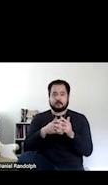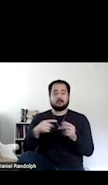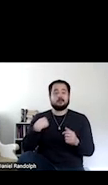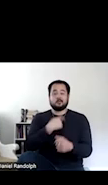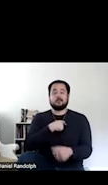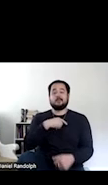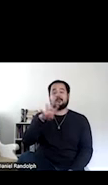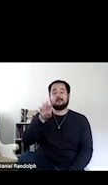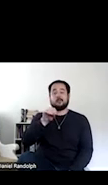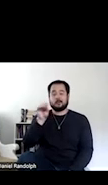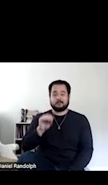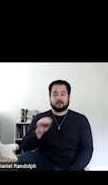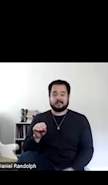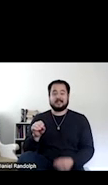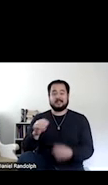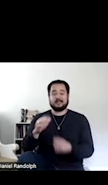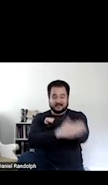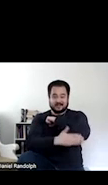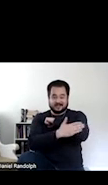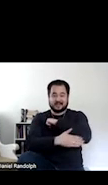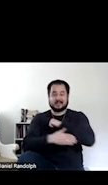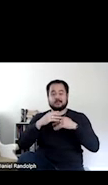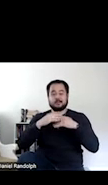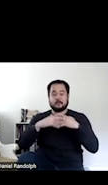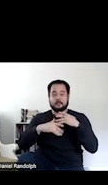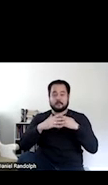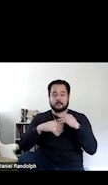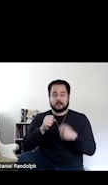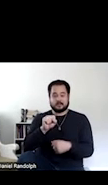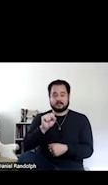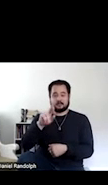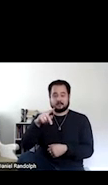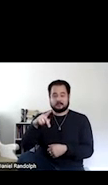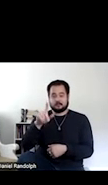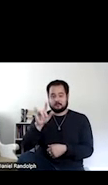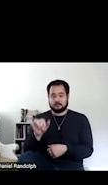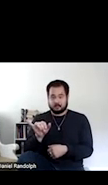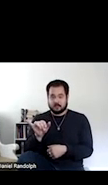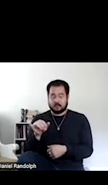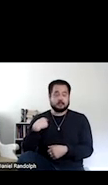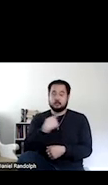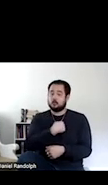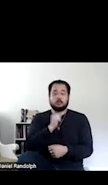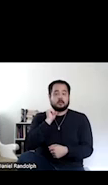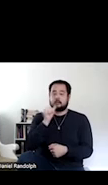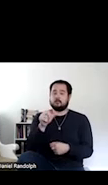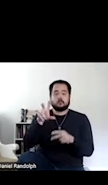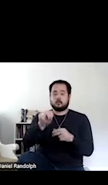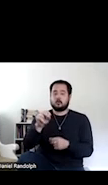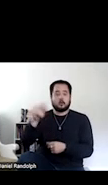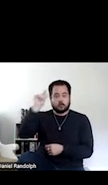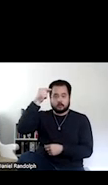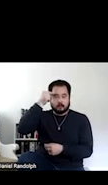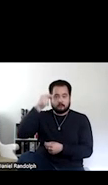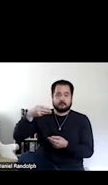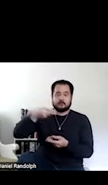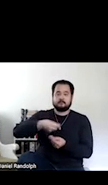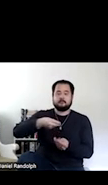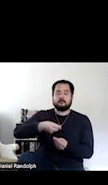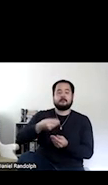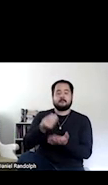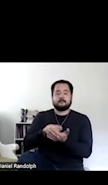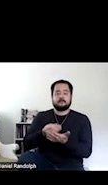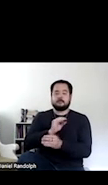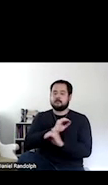we're not government funded. We rely solely on the generosity of donors, both corporate and individual donors. So we're